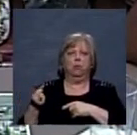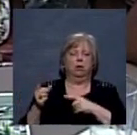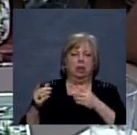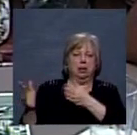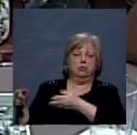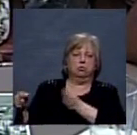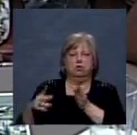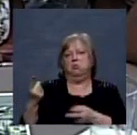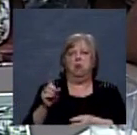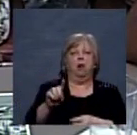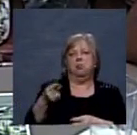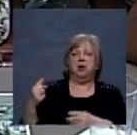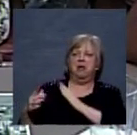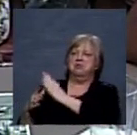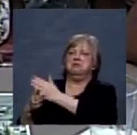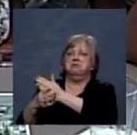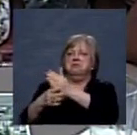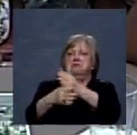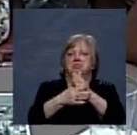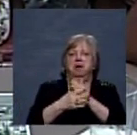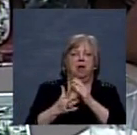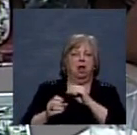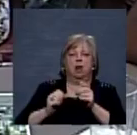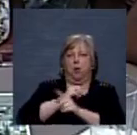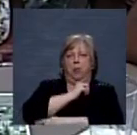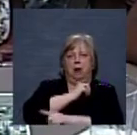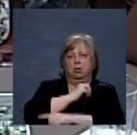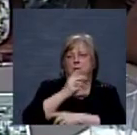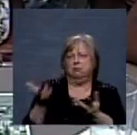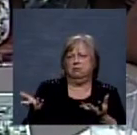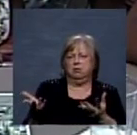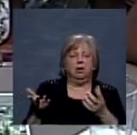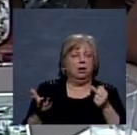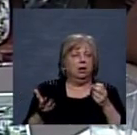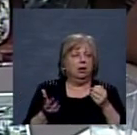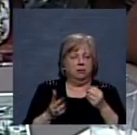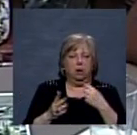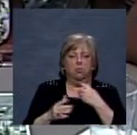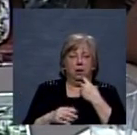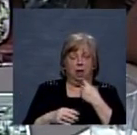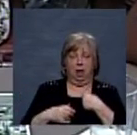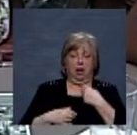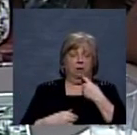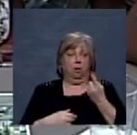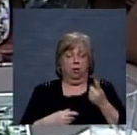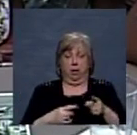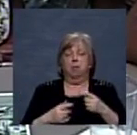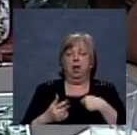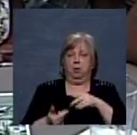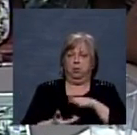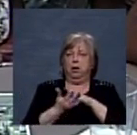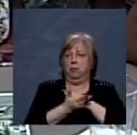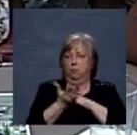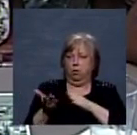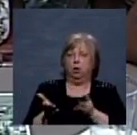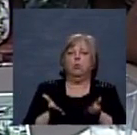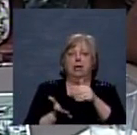street and harass their customers and there's no penalty for it. So I told them that I would bring this before you